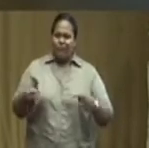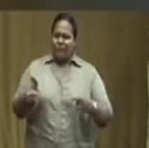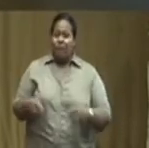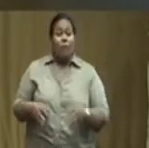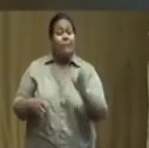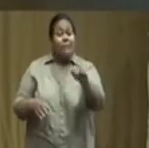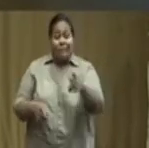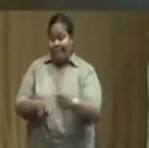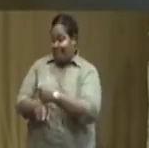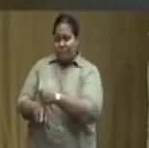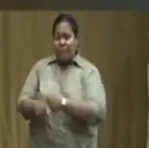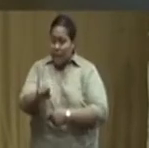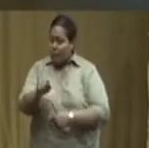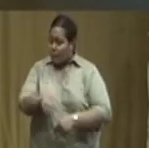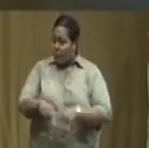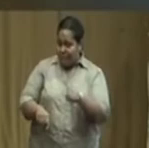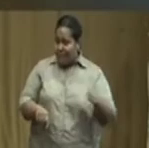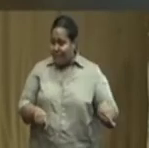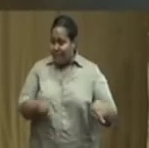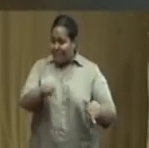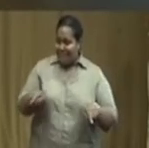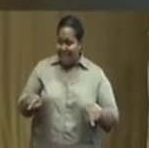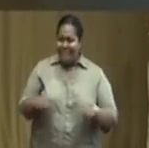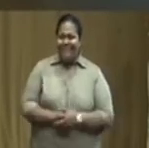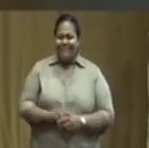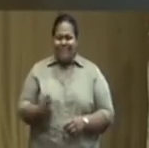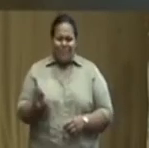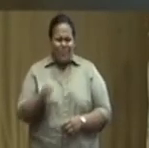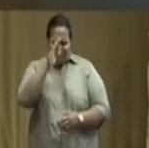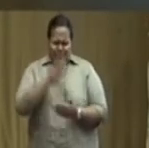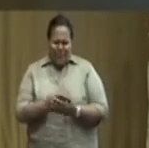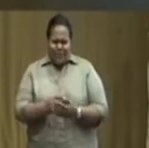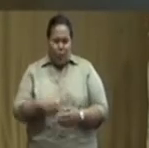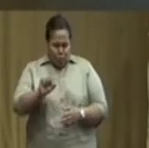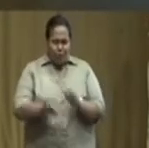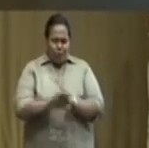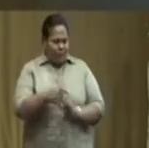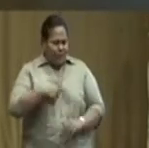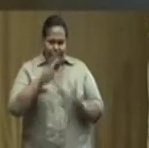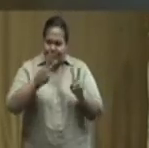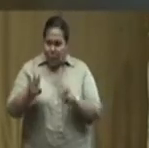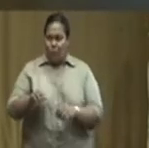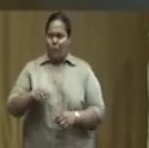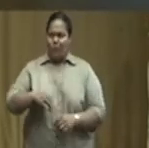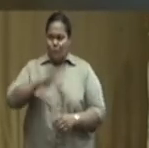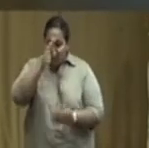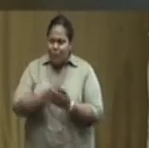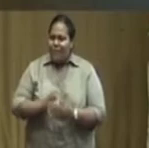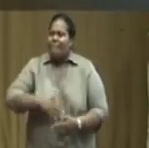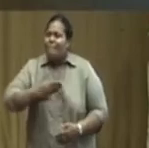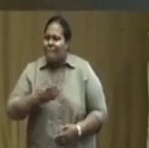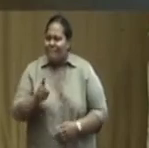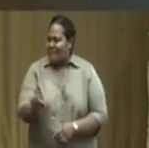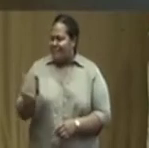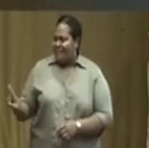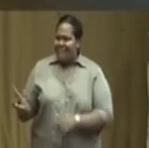the next one to come and join their team, not the other one. Now that was a very useful activity, not least because it meant that every single